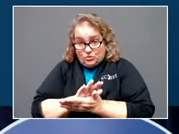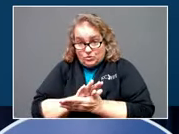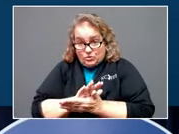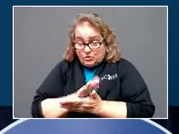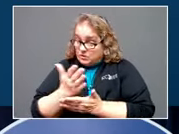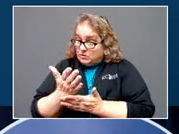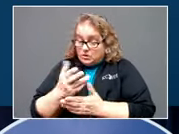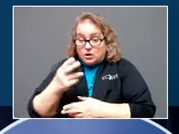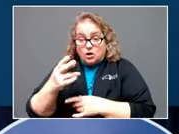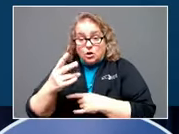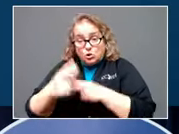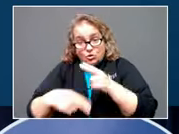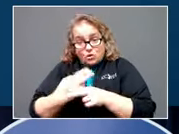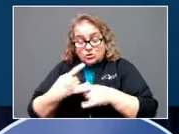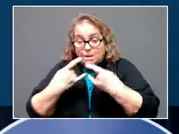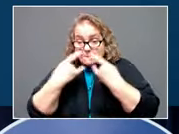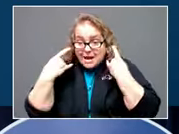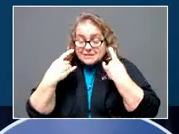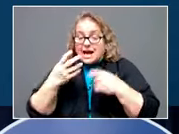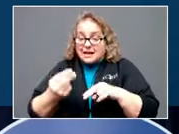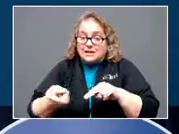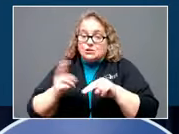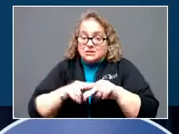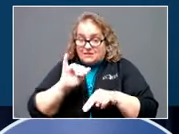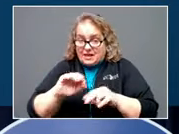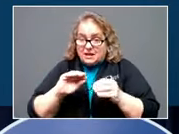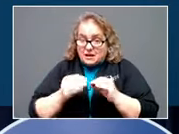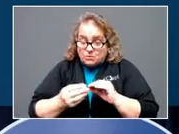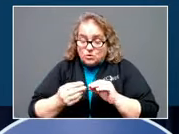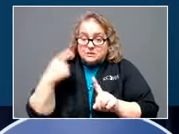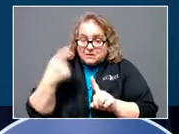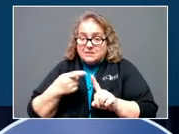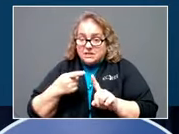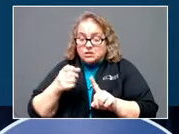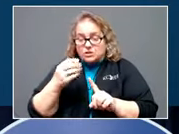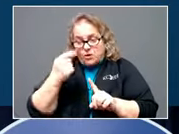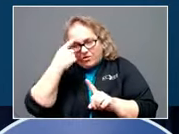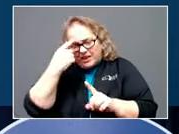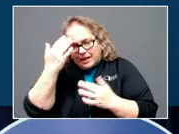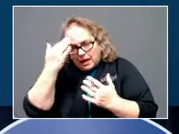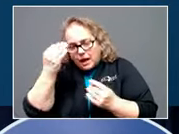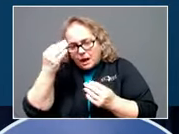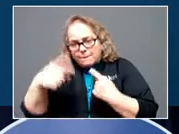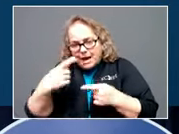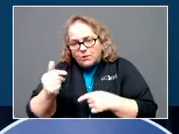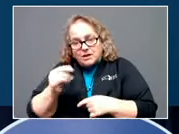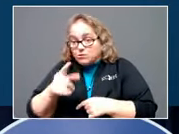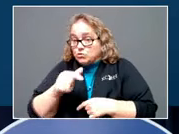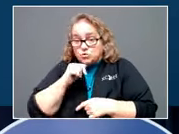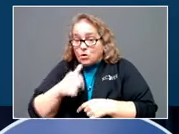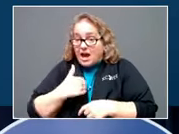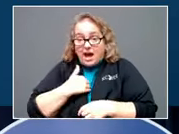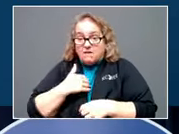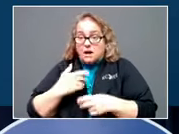and increasing that number specifically. So think about it. If you don't have universal masking in an elementary